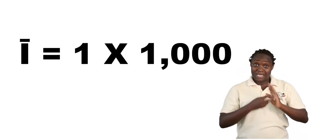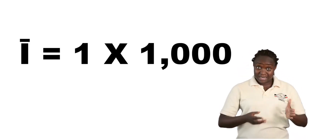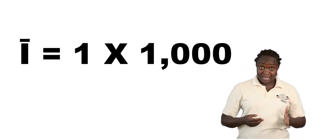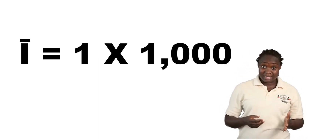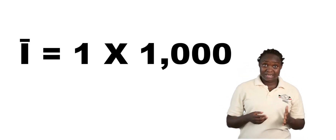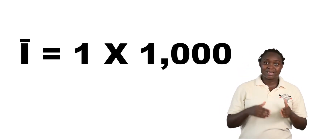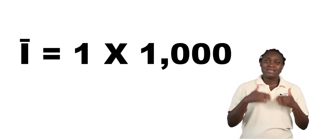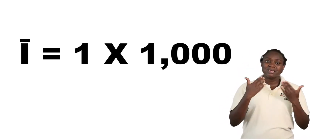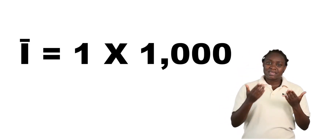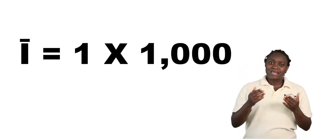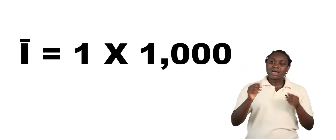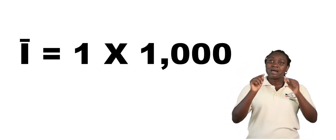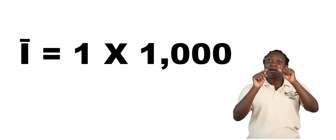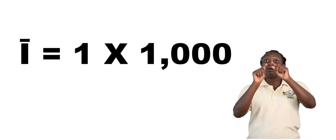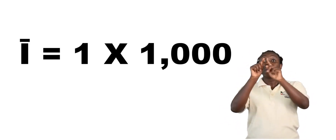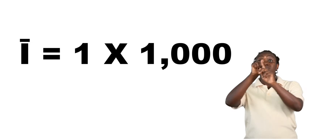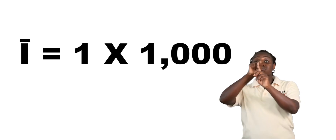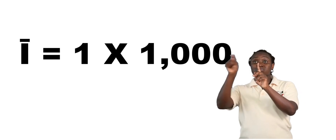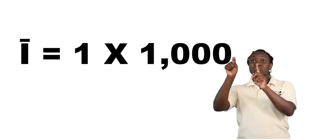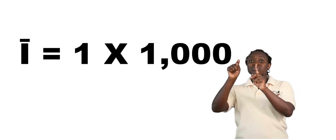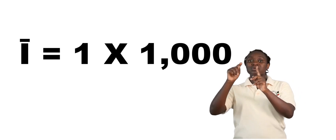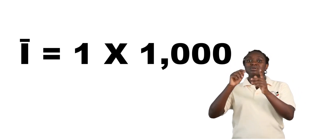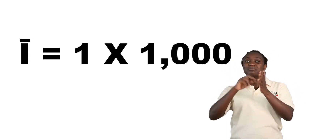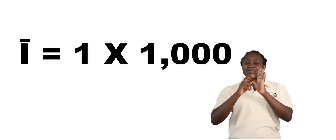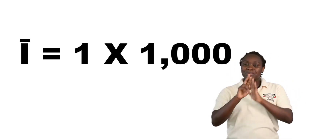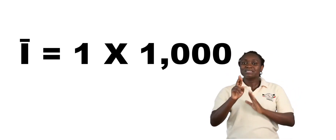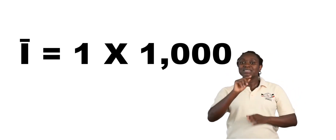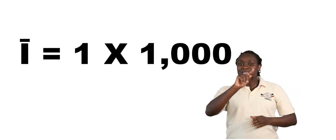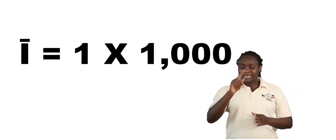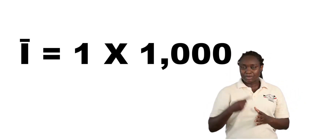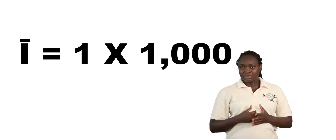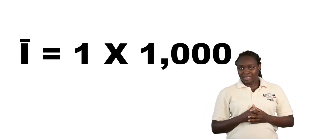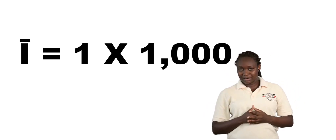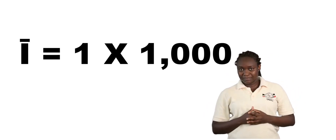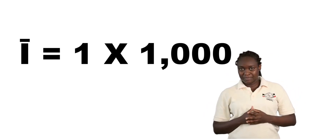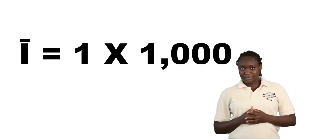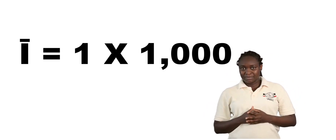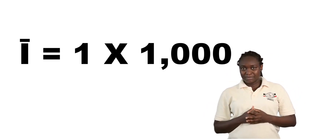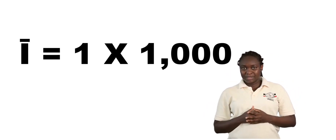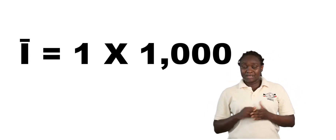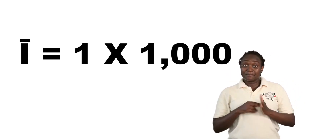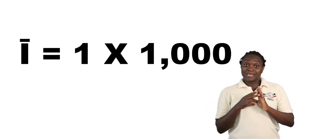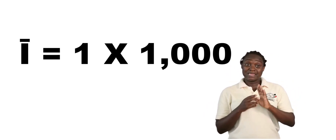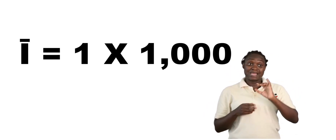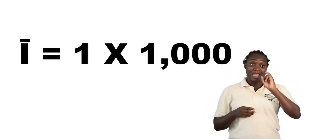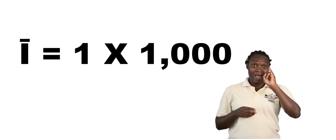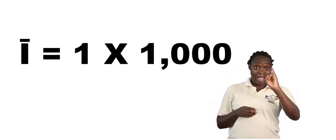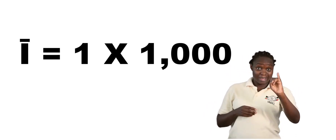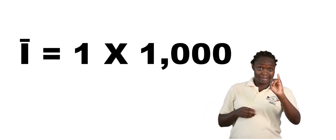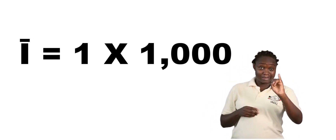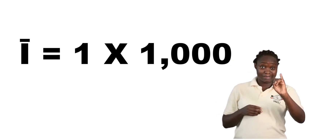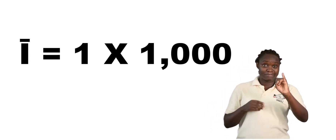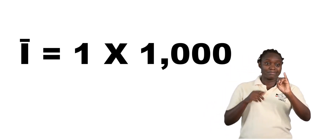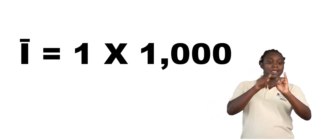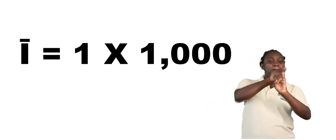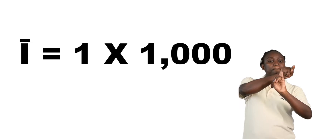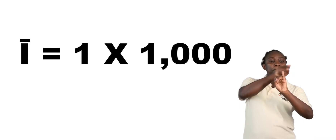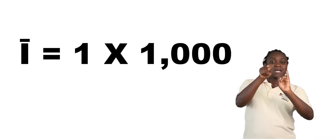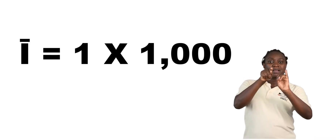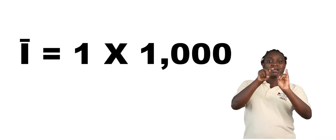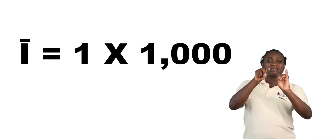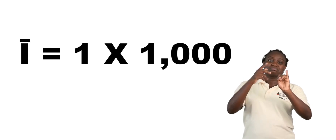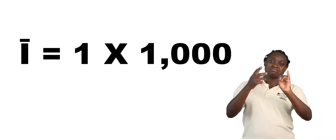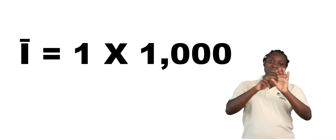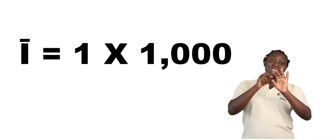the bar, which is 1,000, times the value of the Roman 1, meaning that 1 times 1,000, I